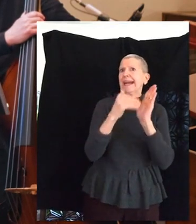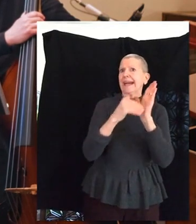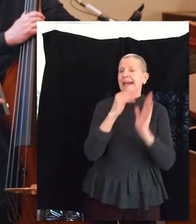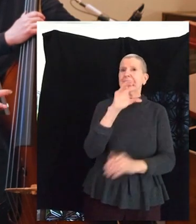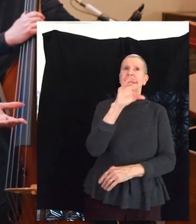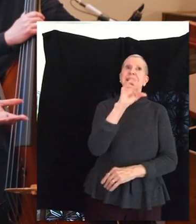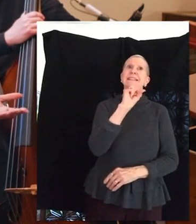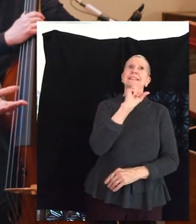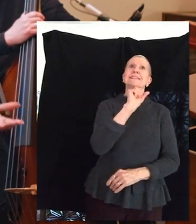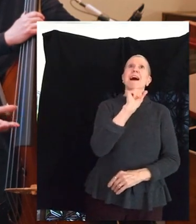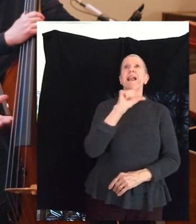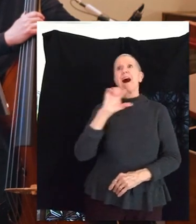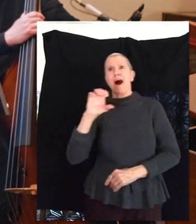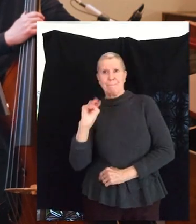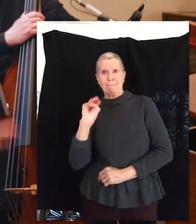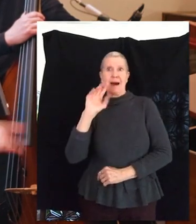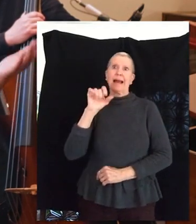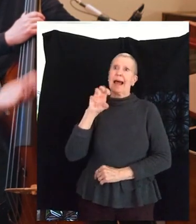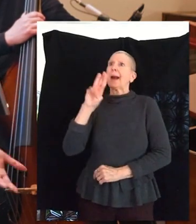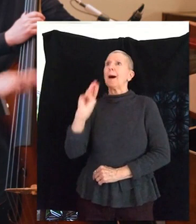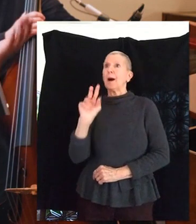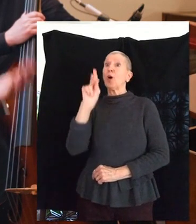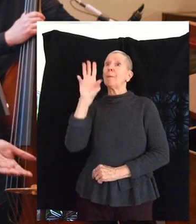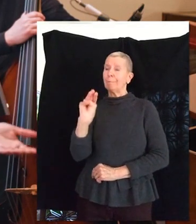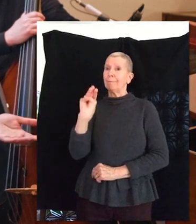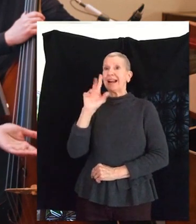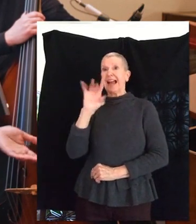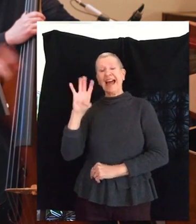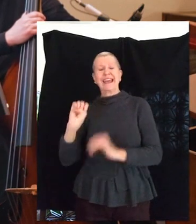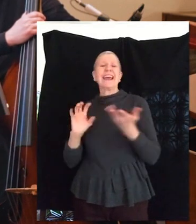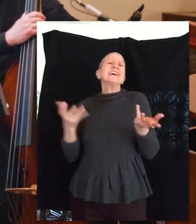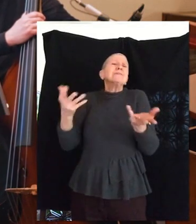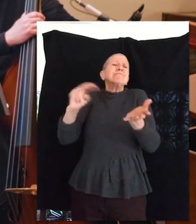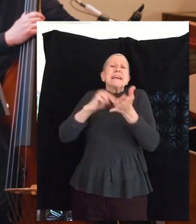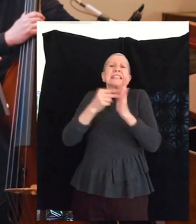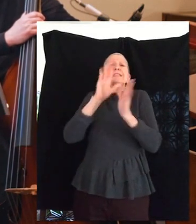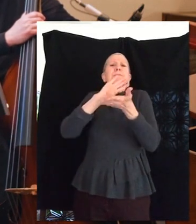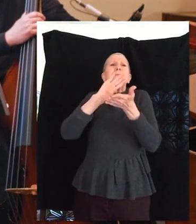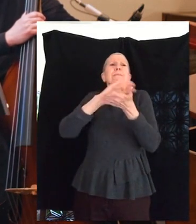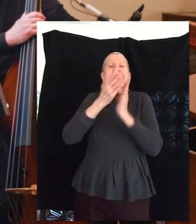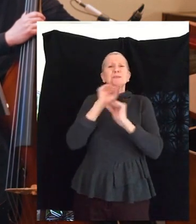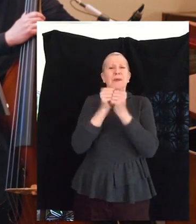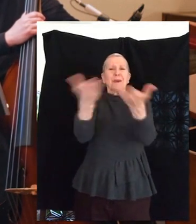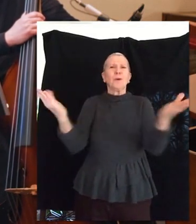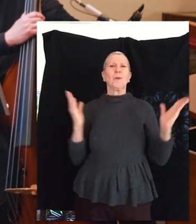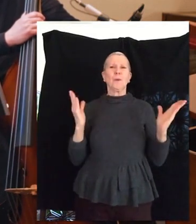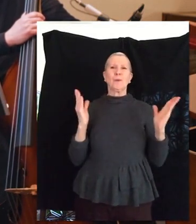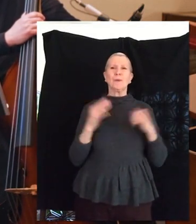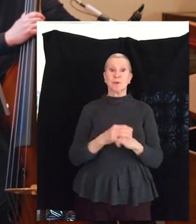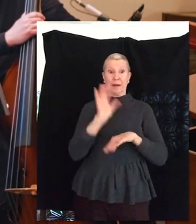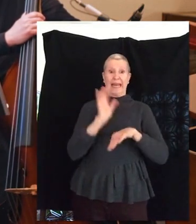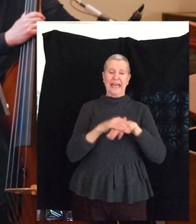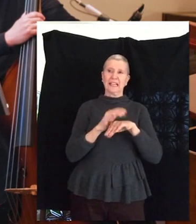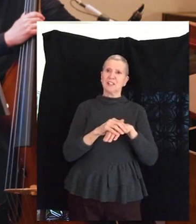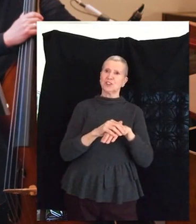Salam Aleikum Le, and Salam Aleikum Le, which means may peace be with you. So in English we'll say